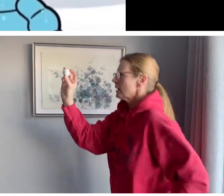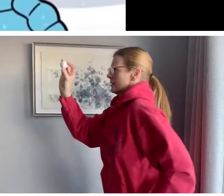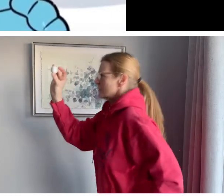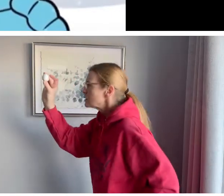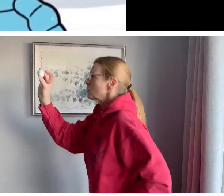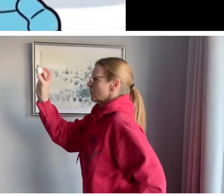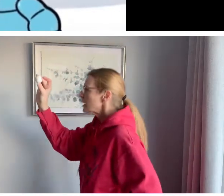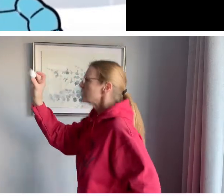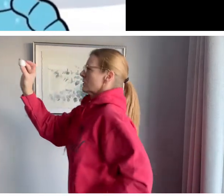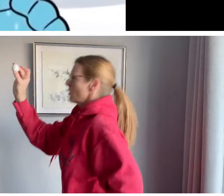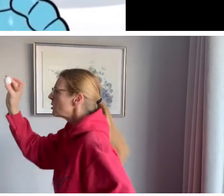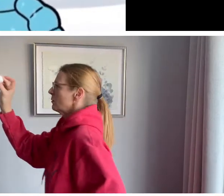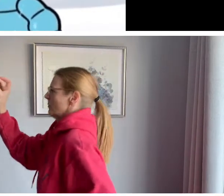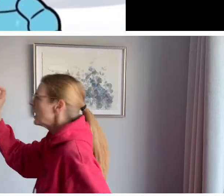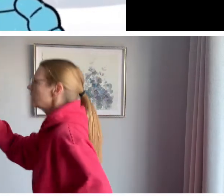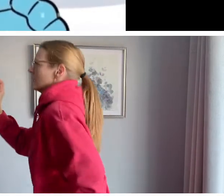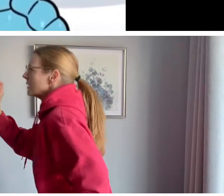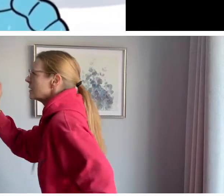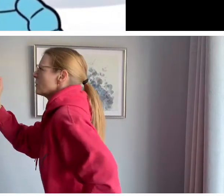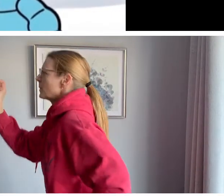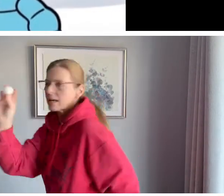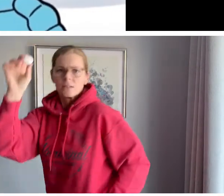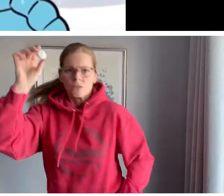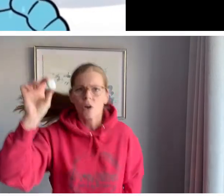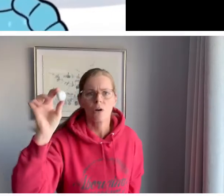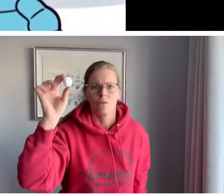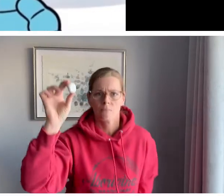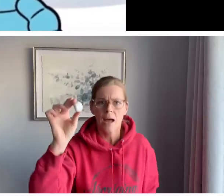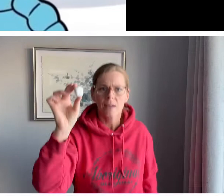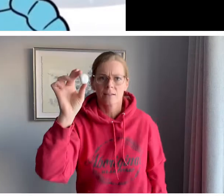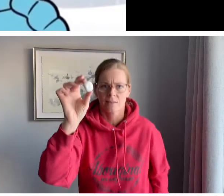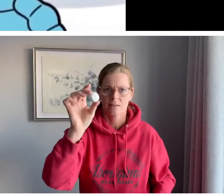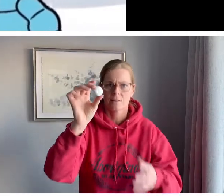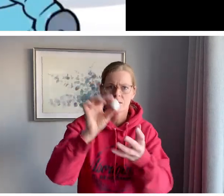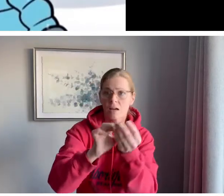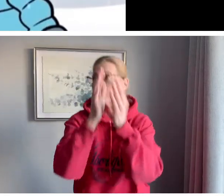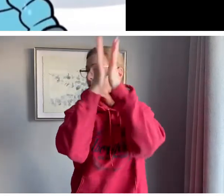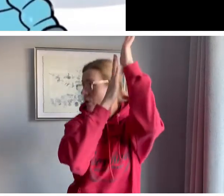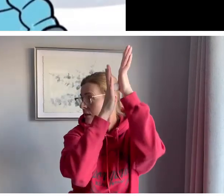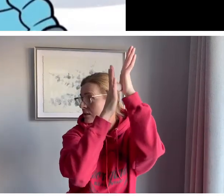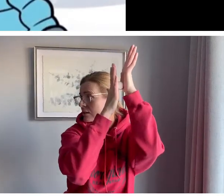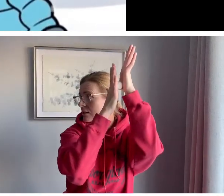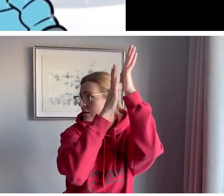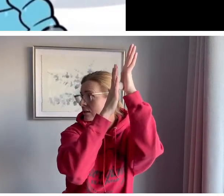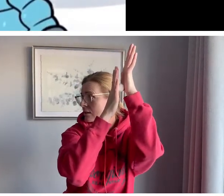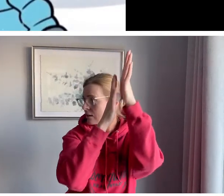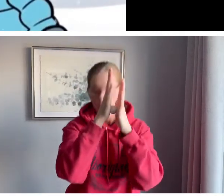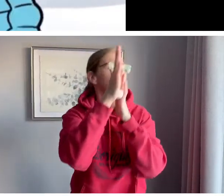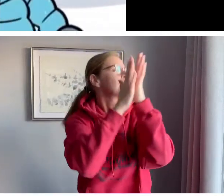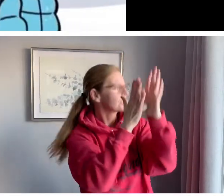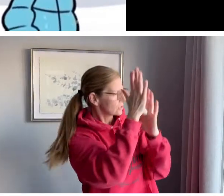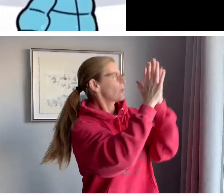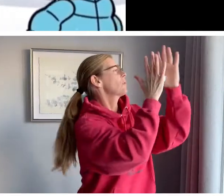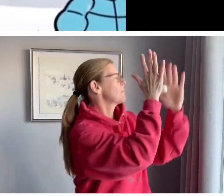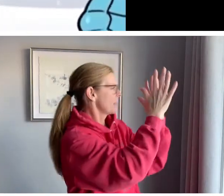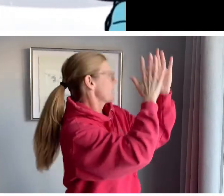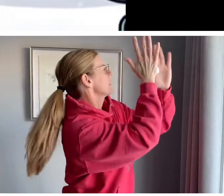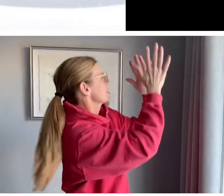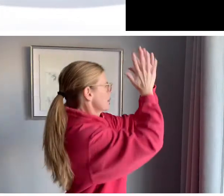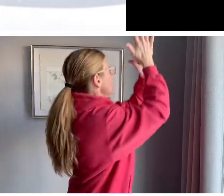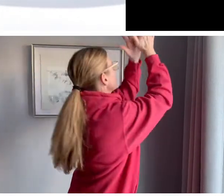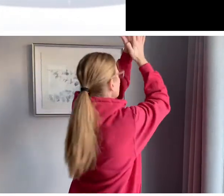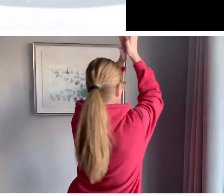snowman. We'll make a snowman. We'll make a snowman freeze. We'll make a